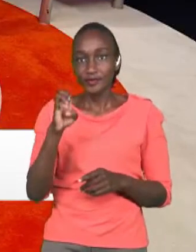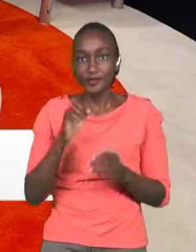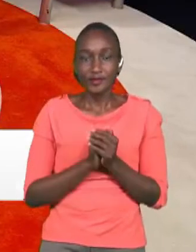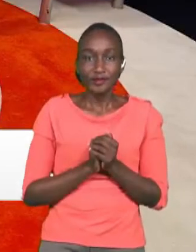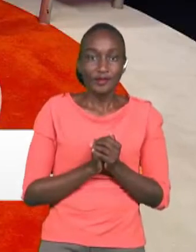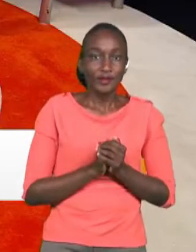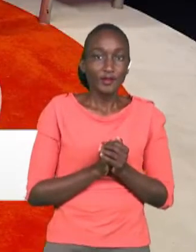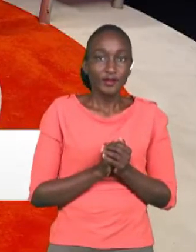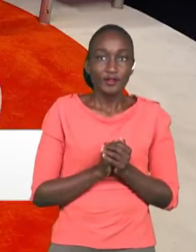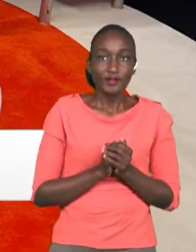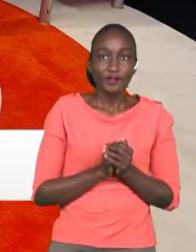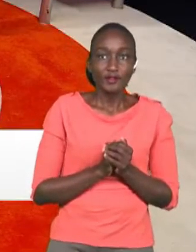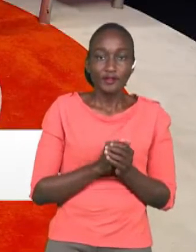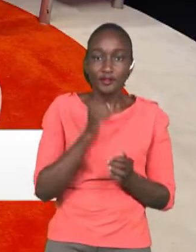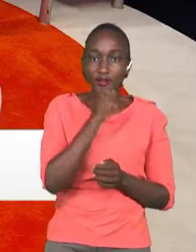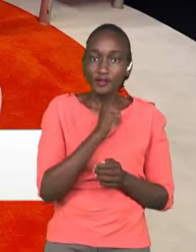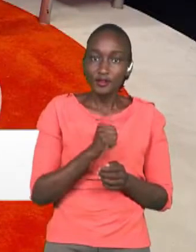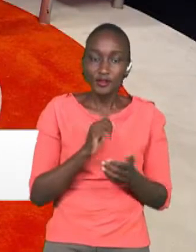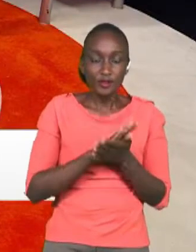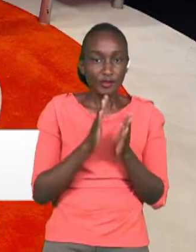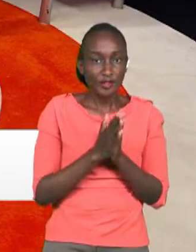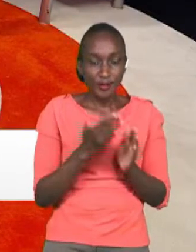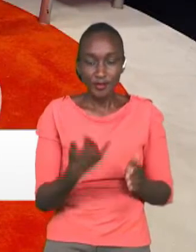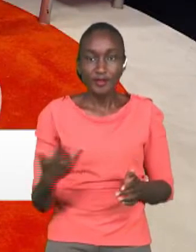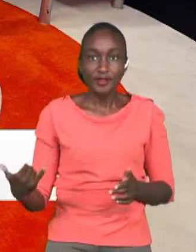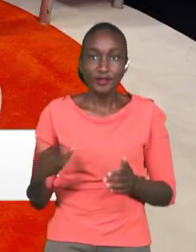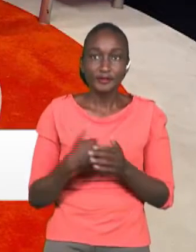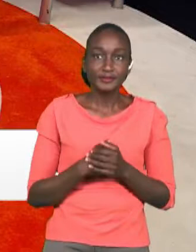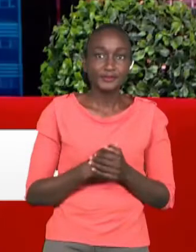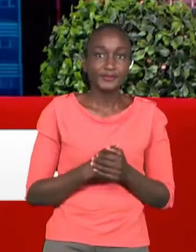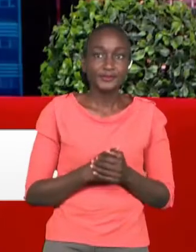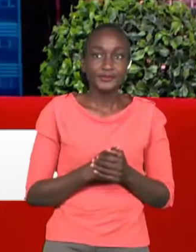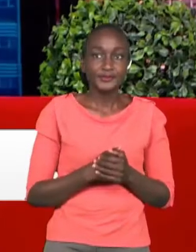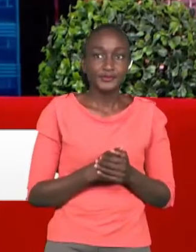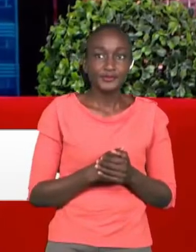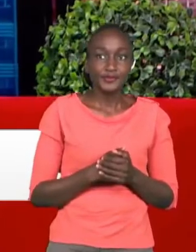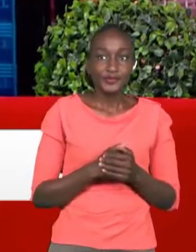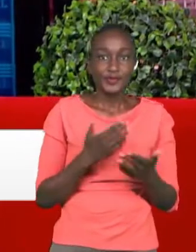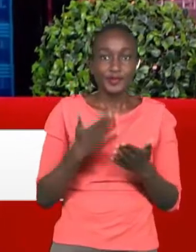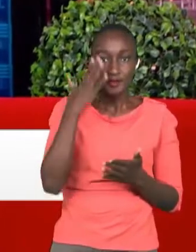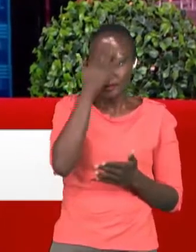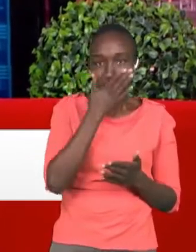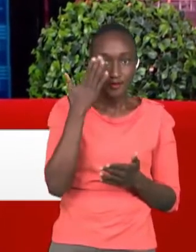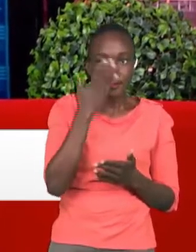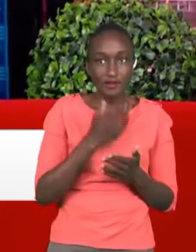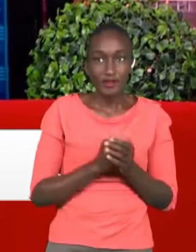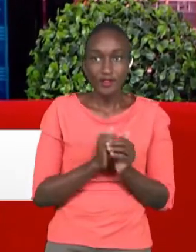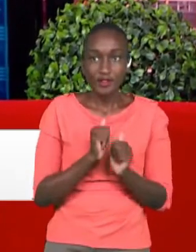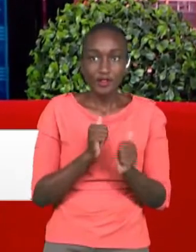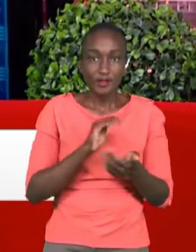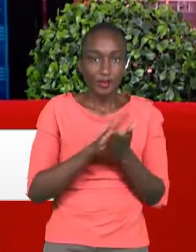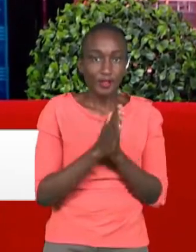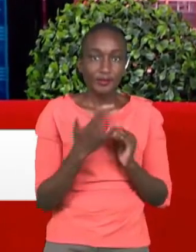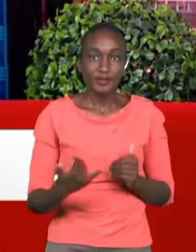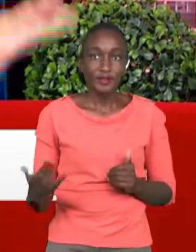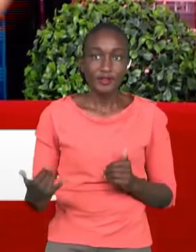judge the age of the yoga practitioner from her or his face. Yes. That how old is he? But I'm not